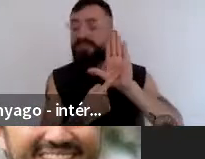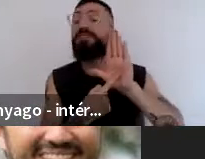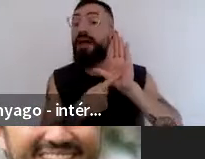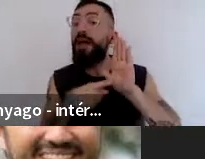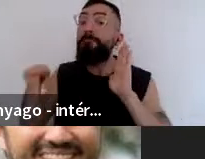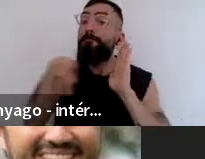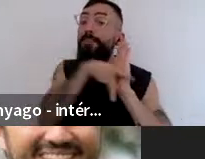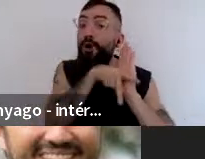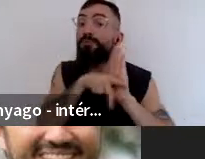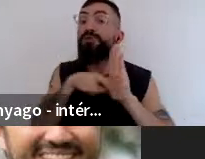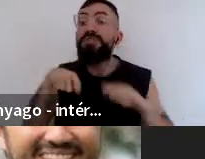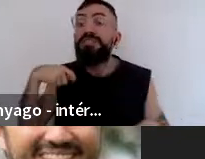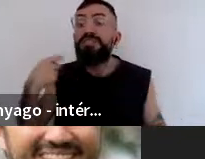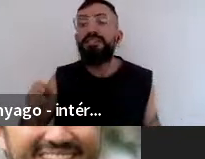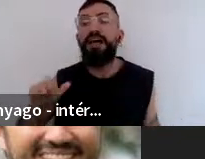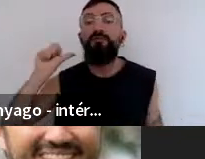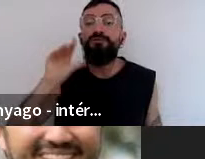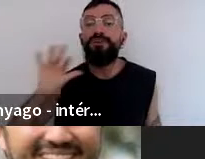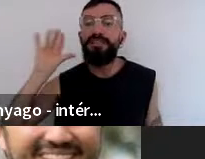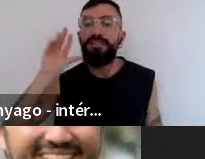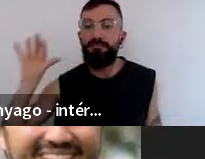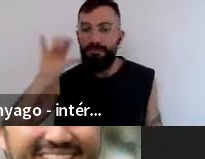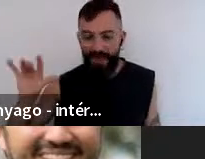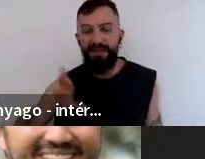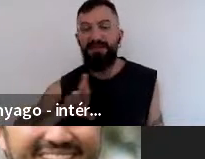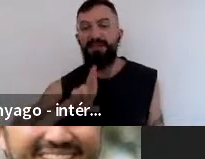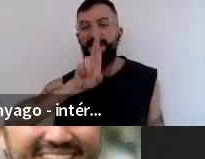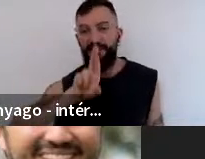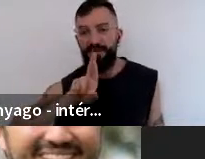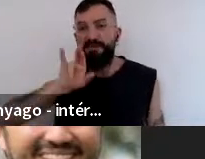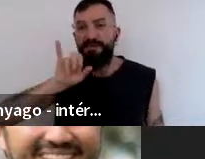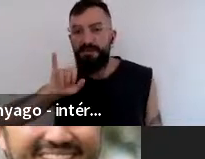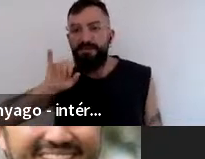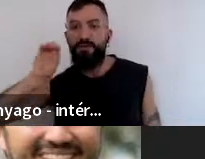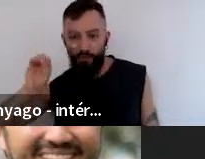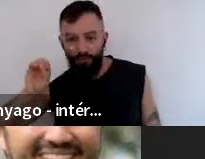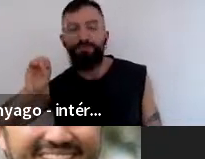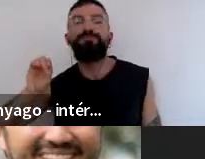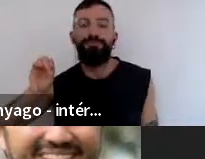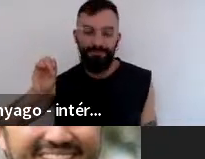corresponds to the finger spelling of the word Rio.